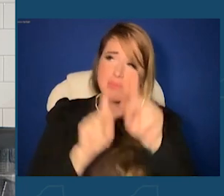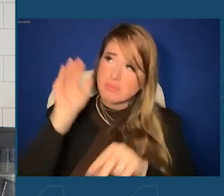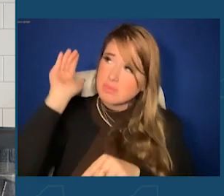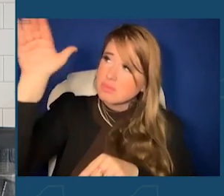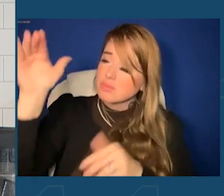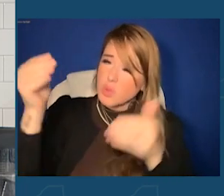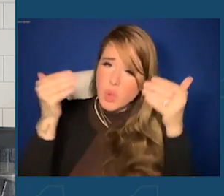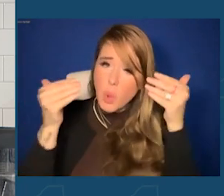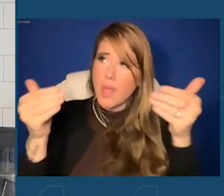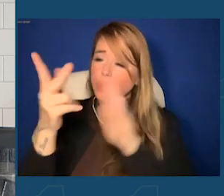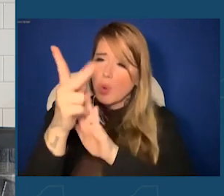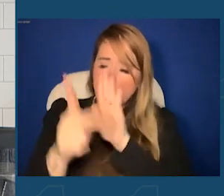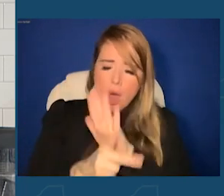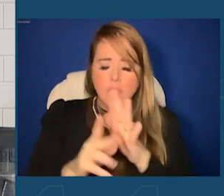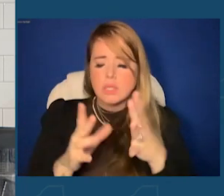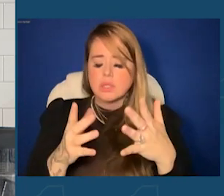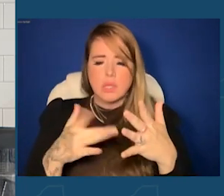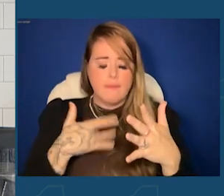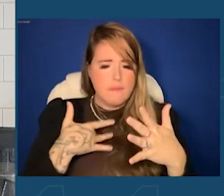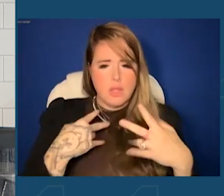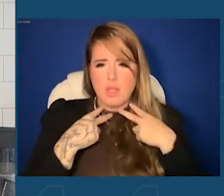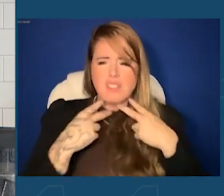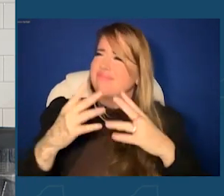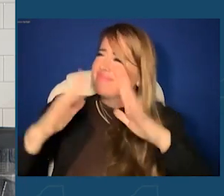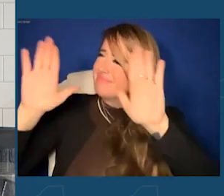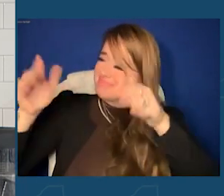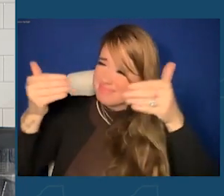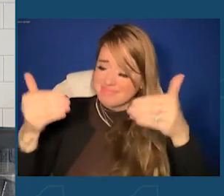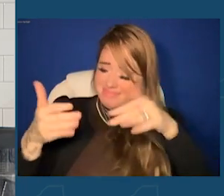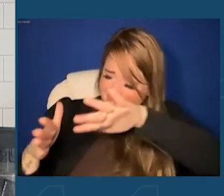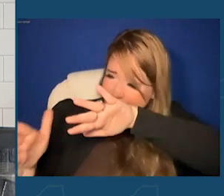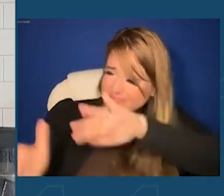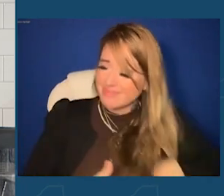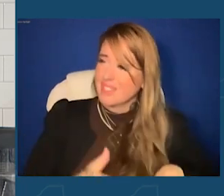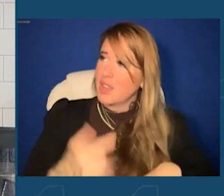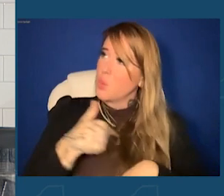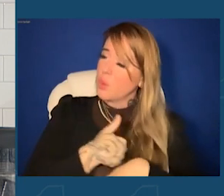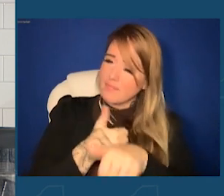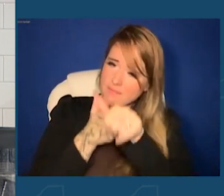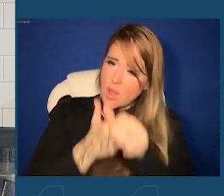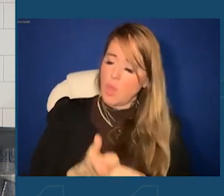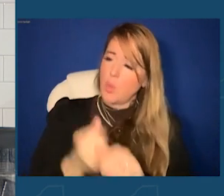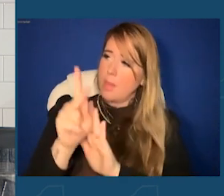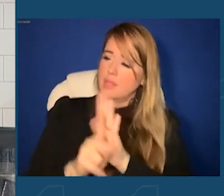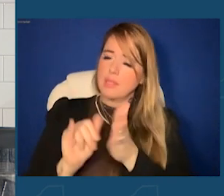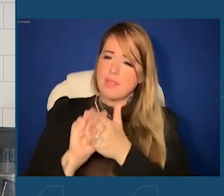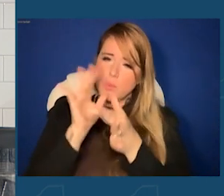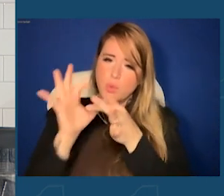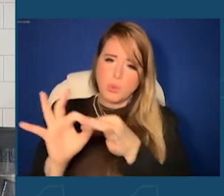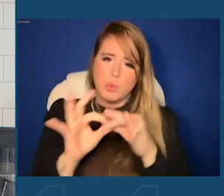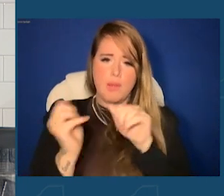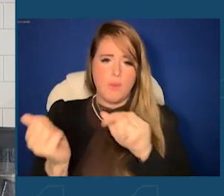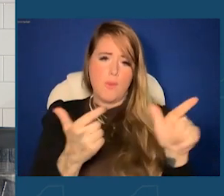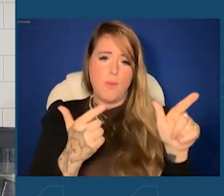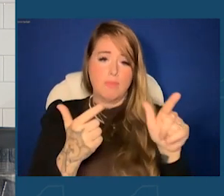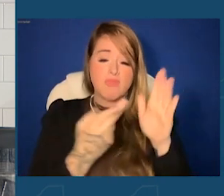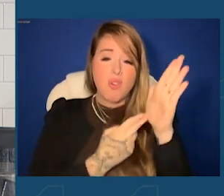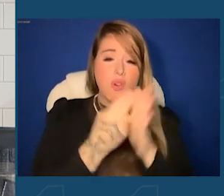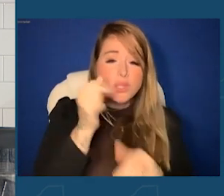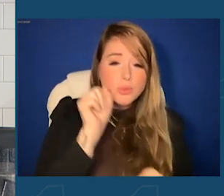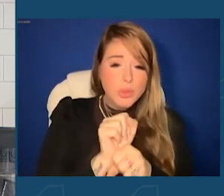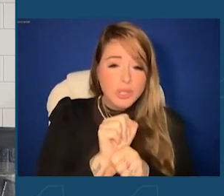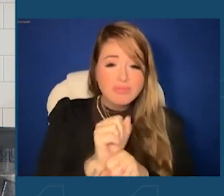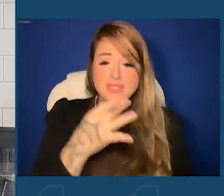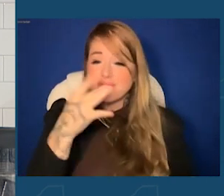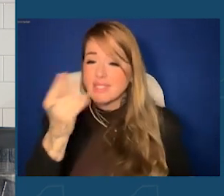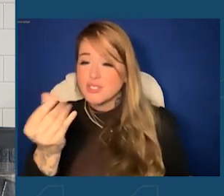whatever the politics are and let's unite around a policy that should all unite us. Honest work, delicious